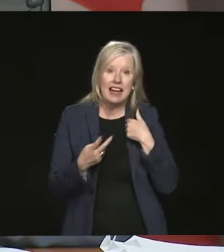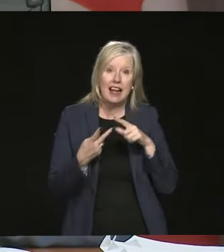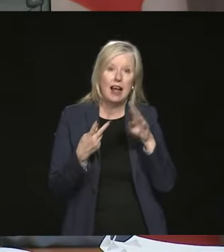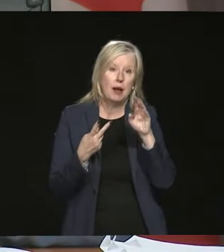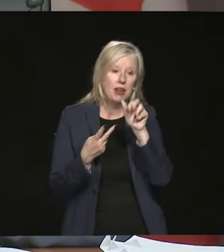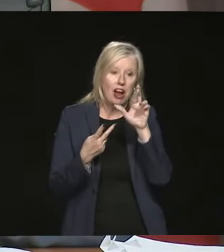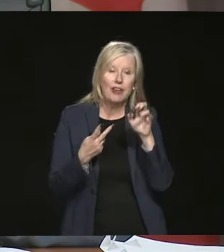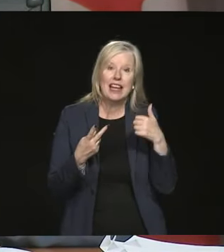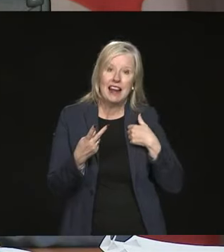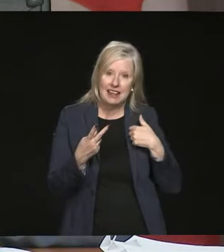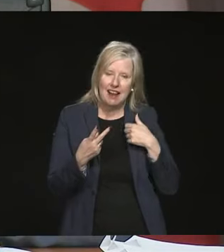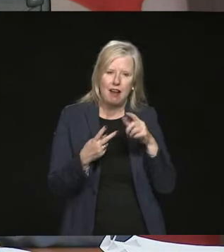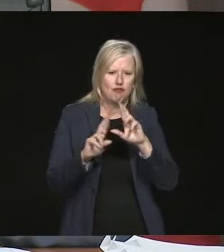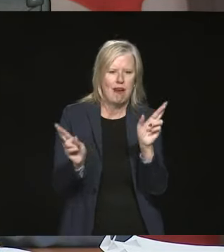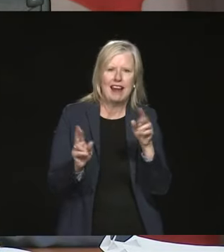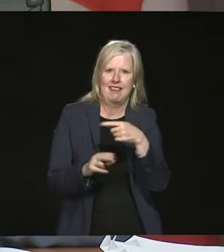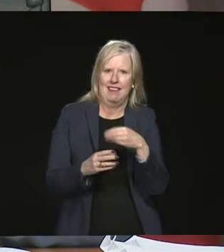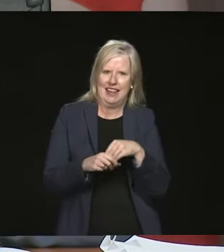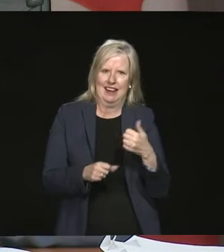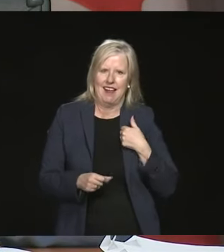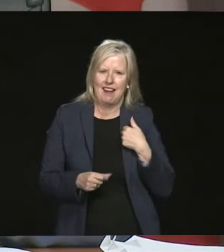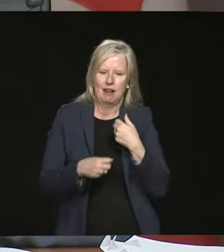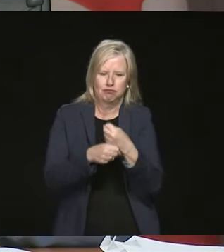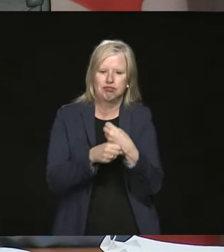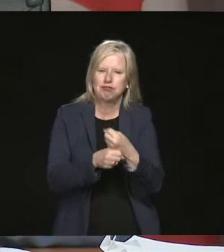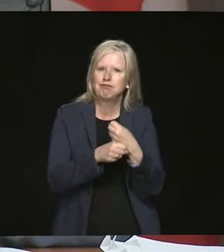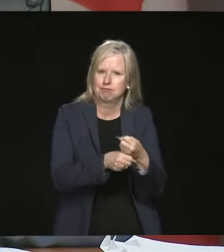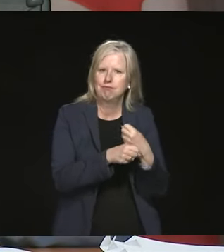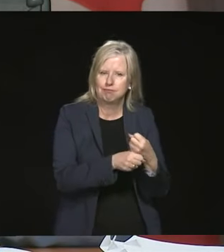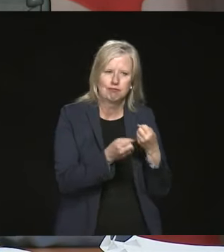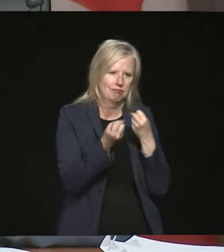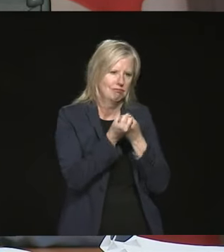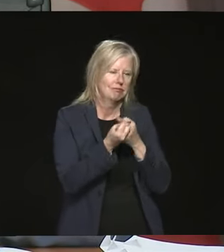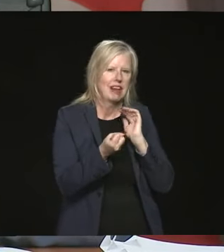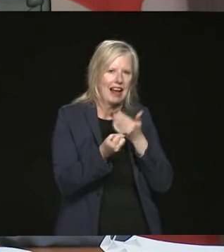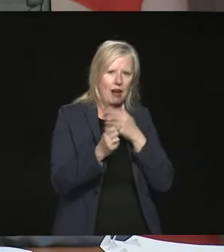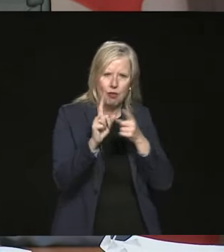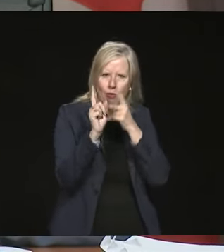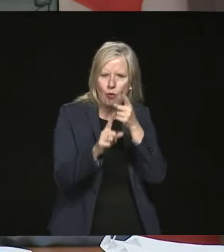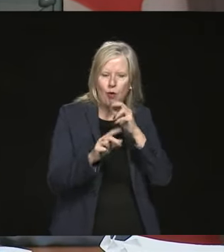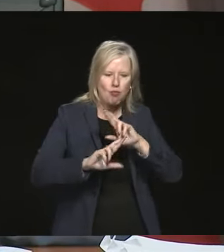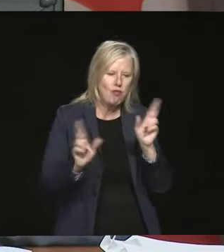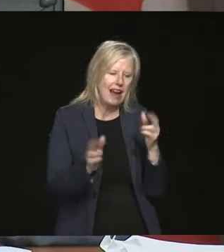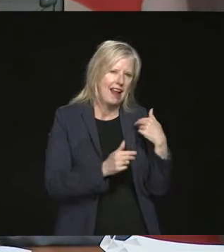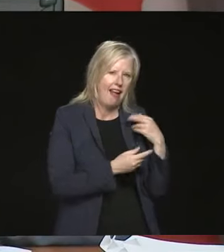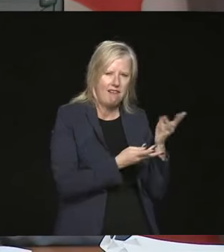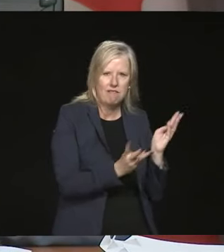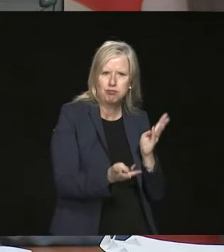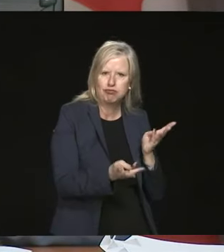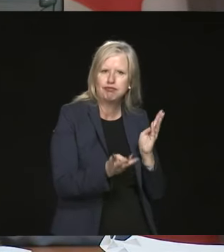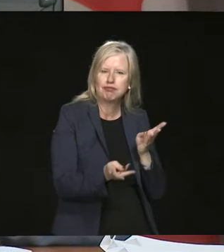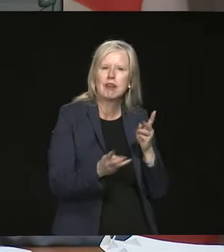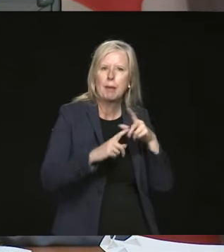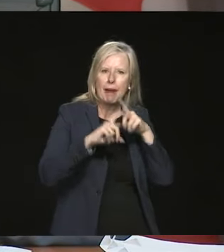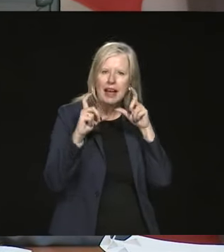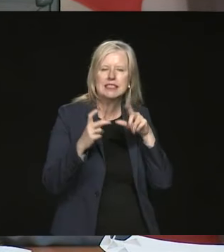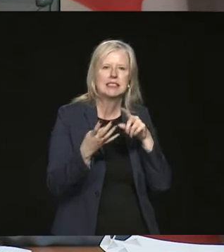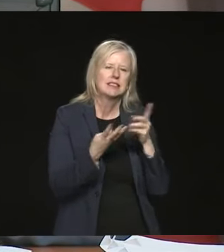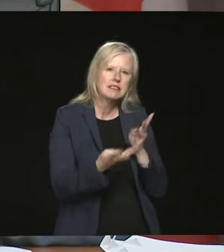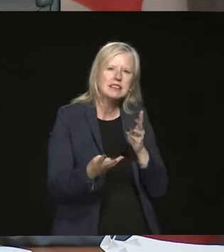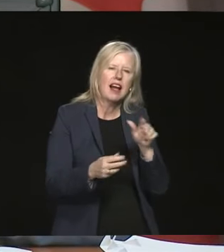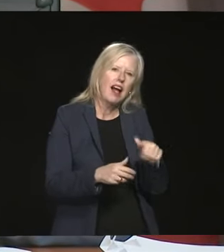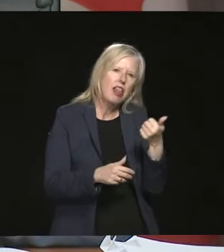are assisting in our efforts to ensure that we have a steady supply of masks and other PPE coming into